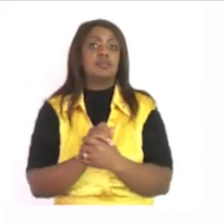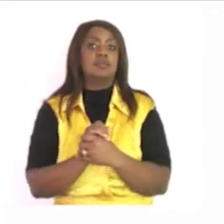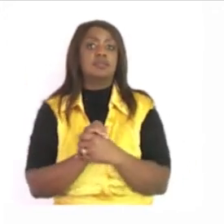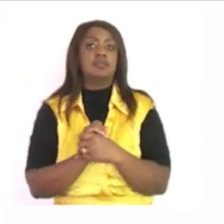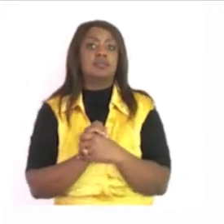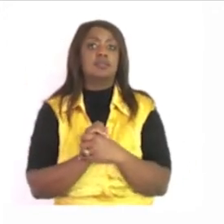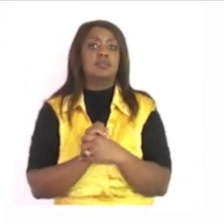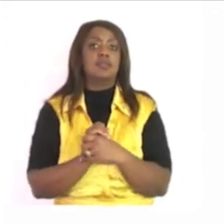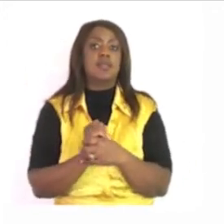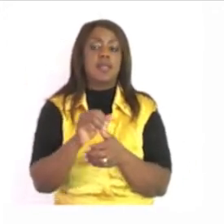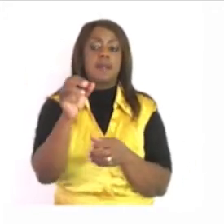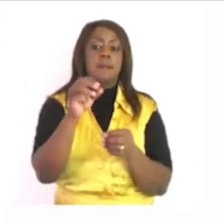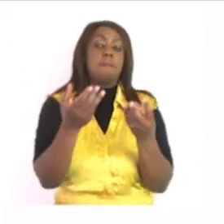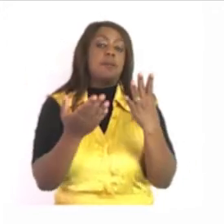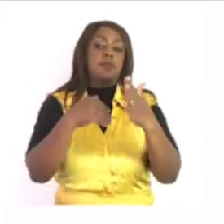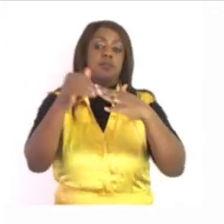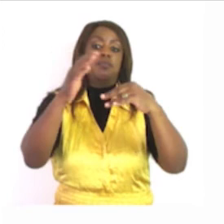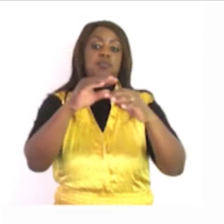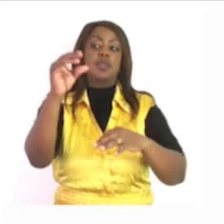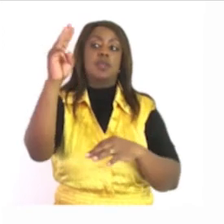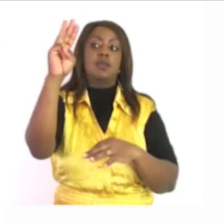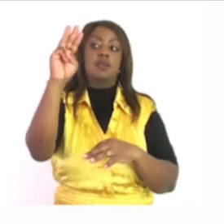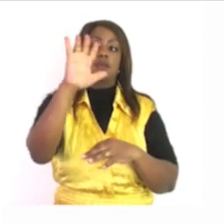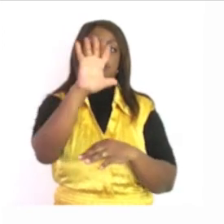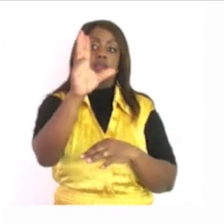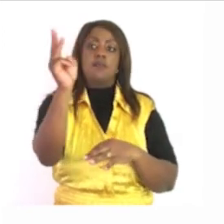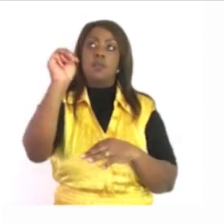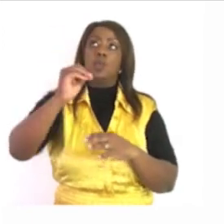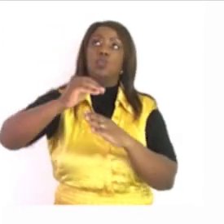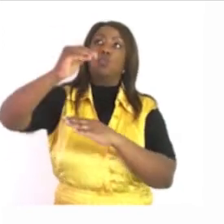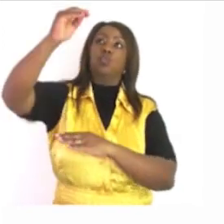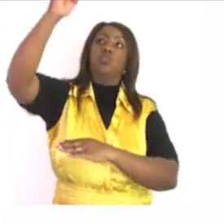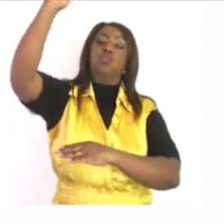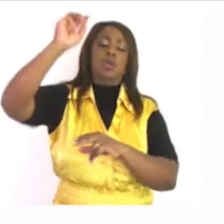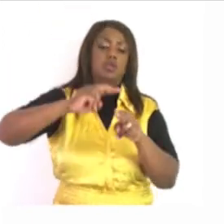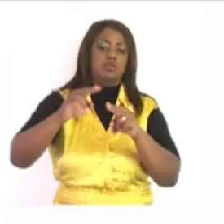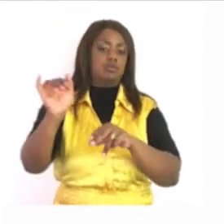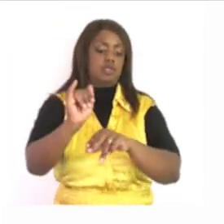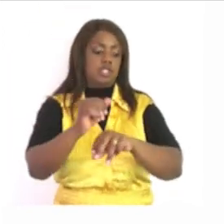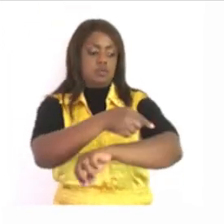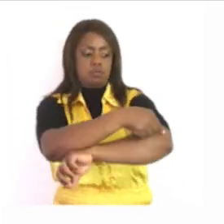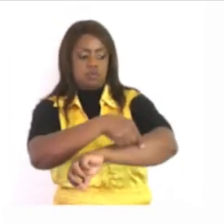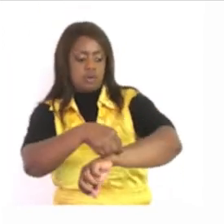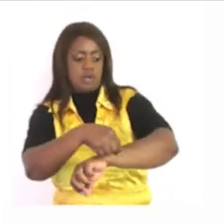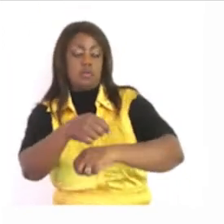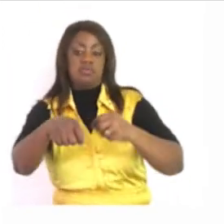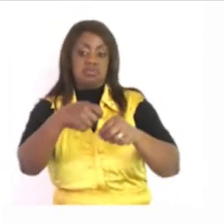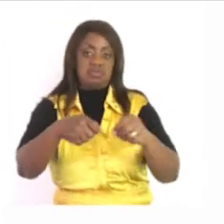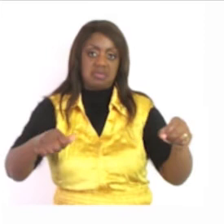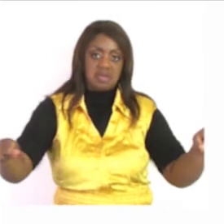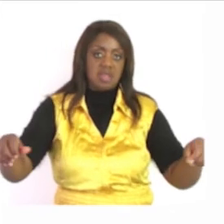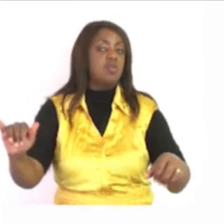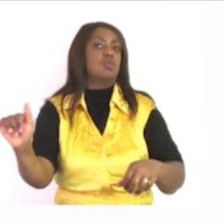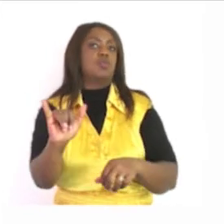5 meters tall, and why? So it's asking the instrument,